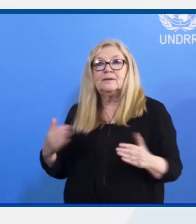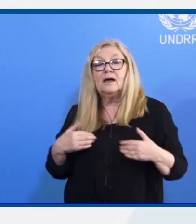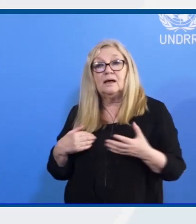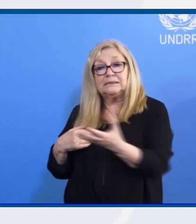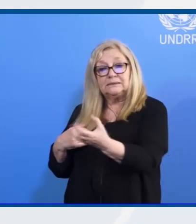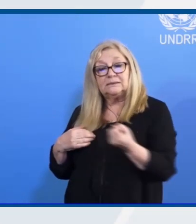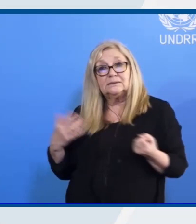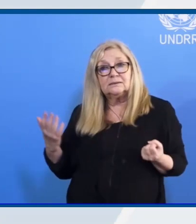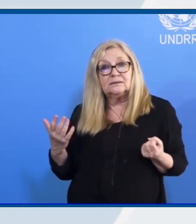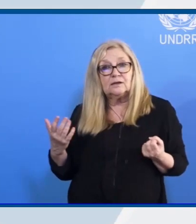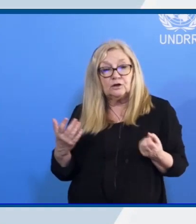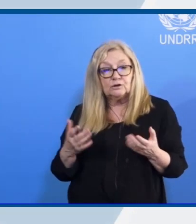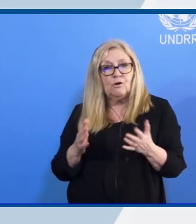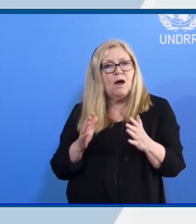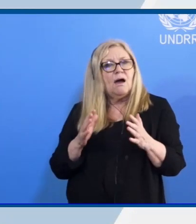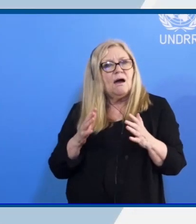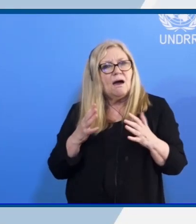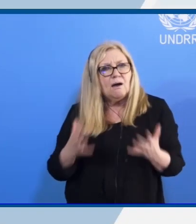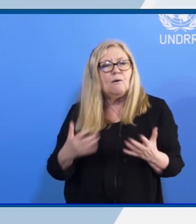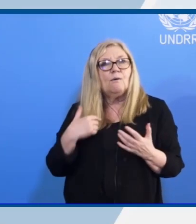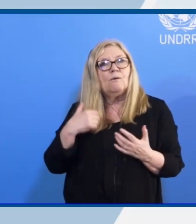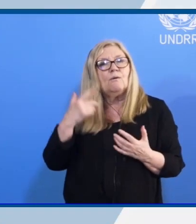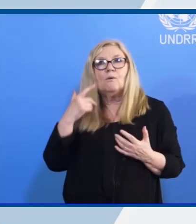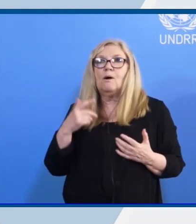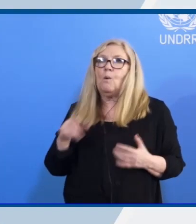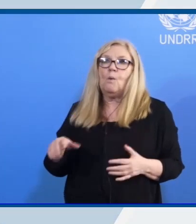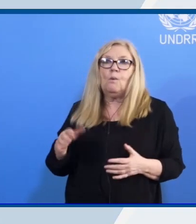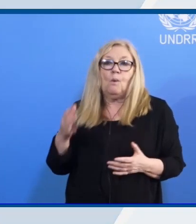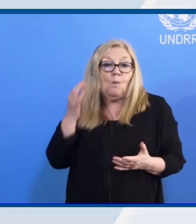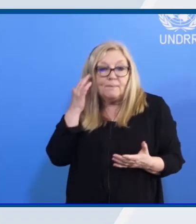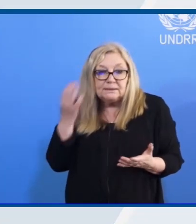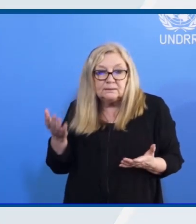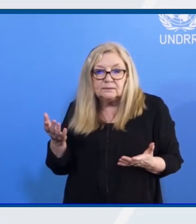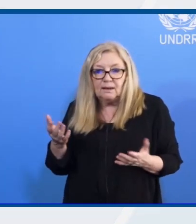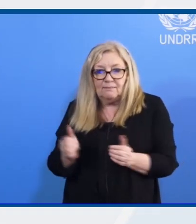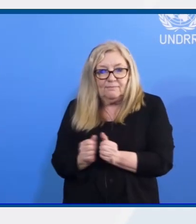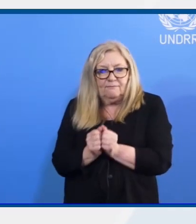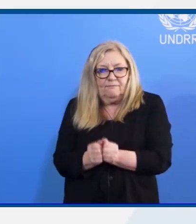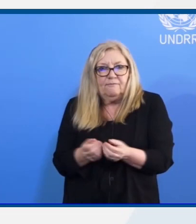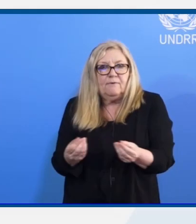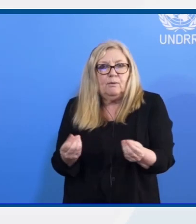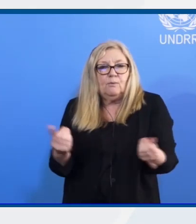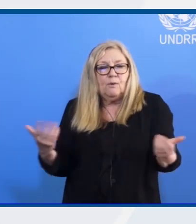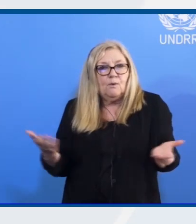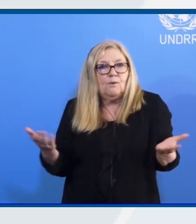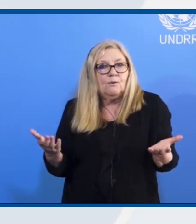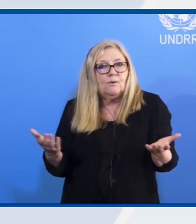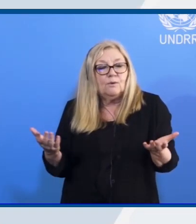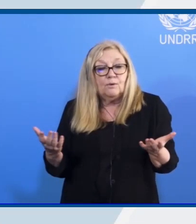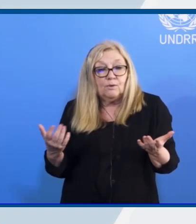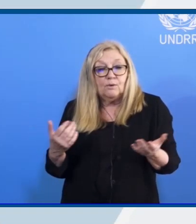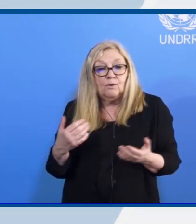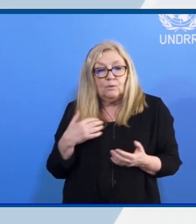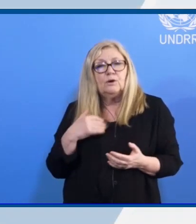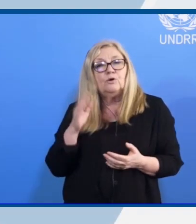heard about how do we monetize the value that really exists in those adaptation measures. We heard